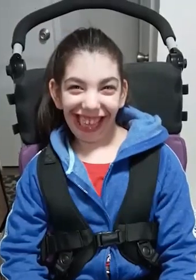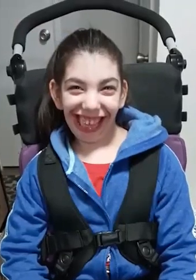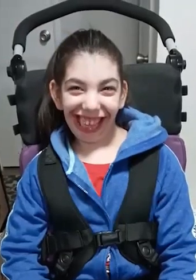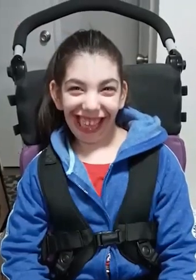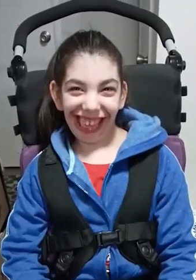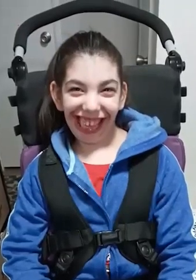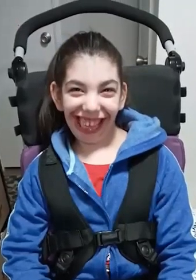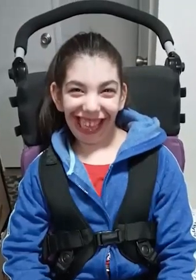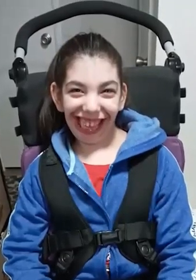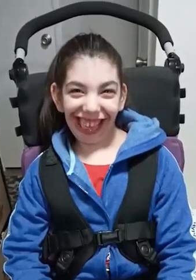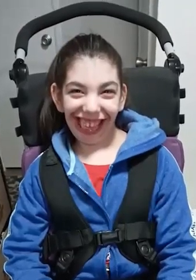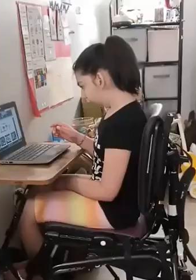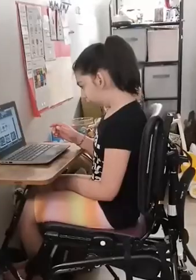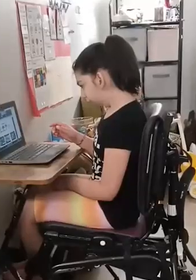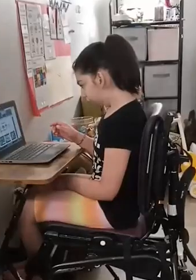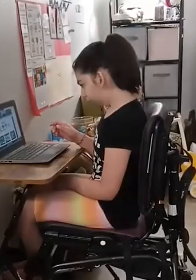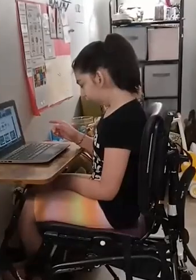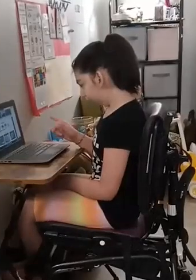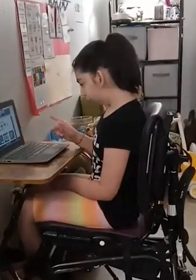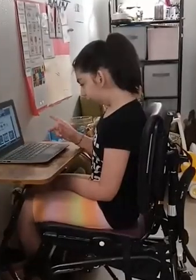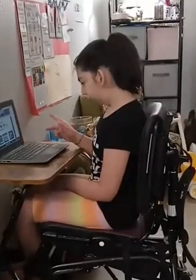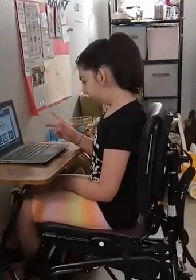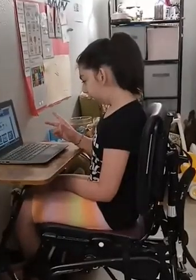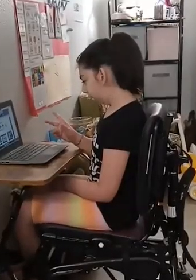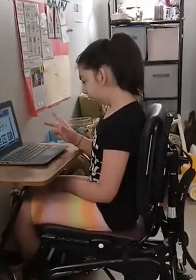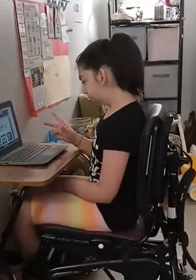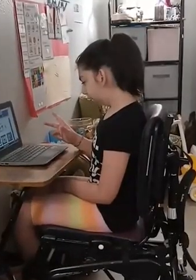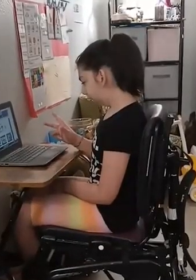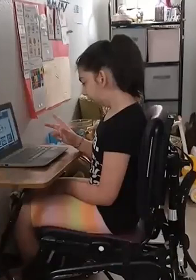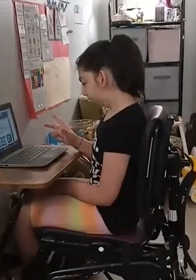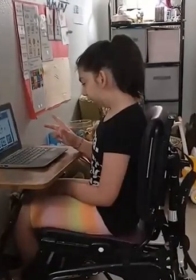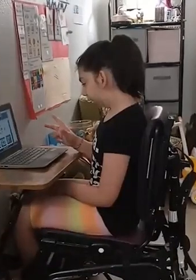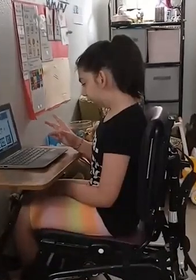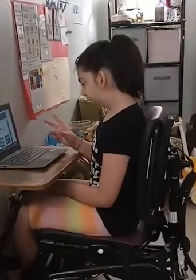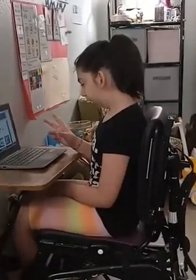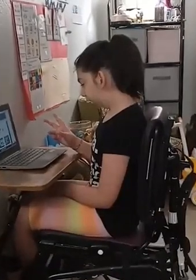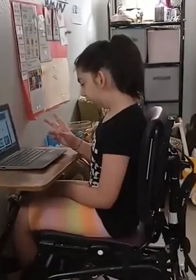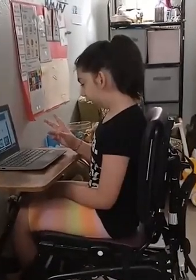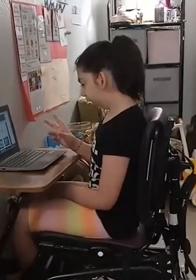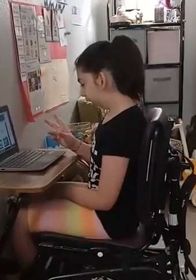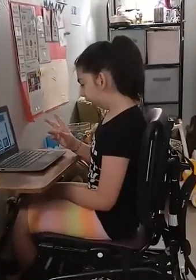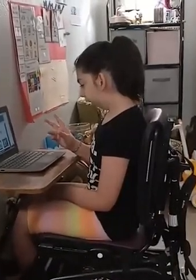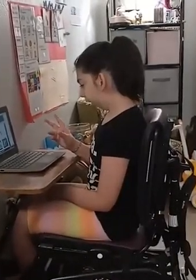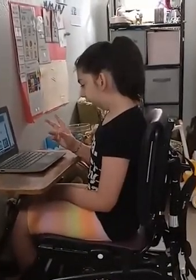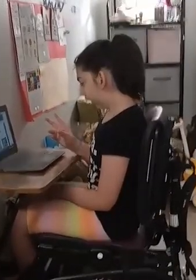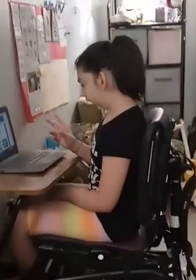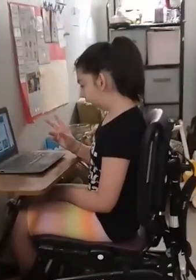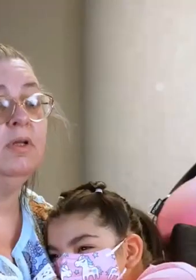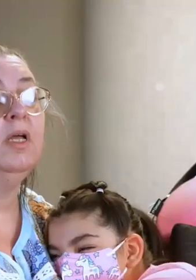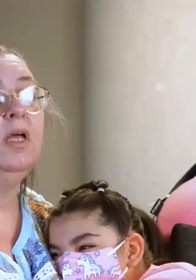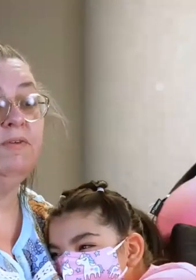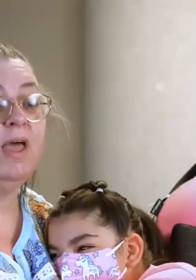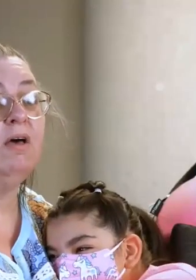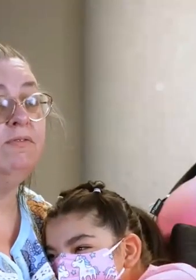the medical id bracelets working on getting her a new pediatric stroller that type of